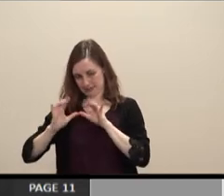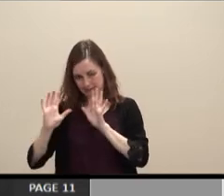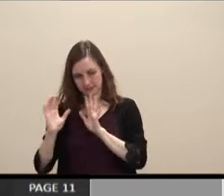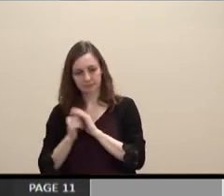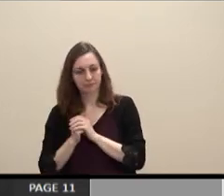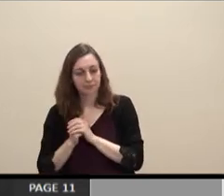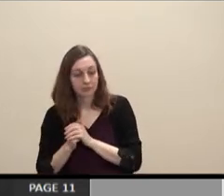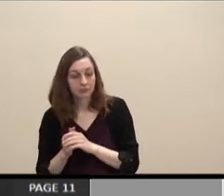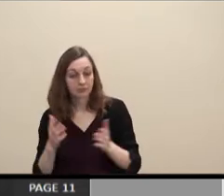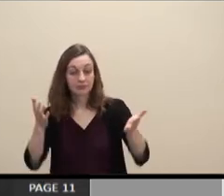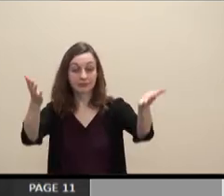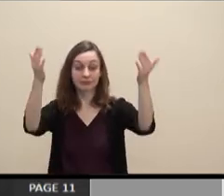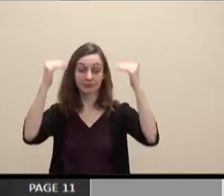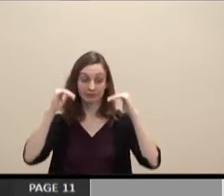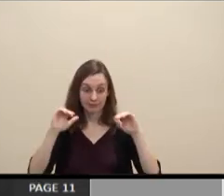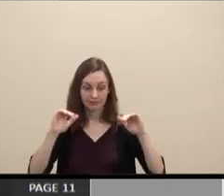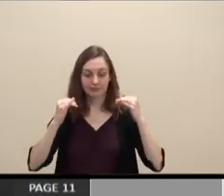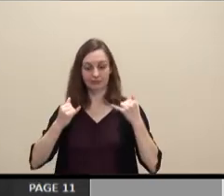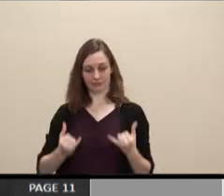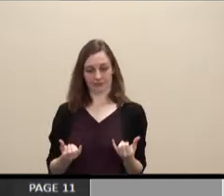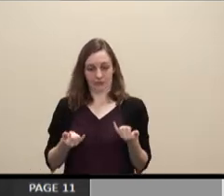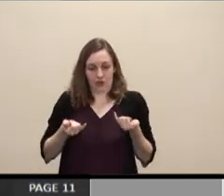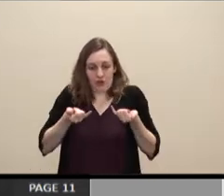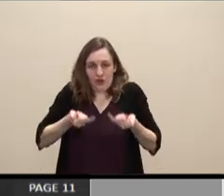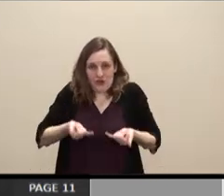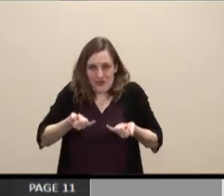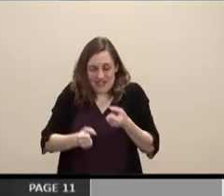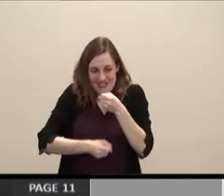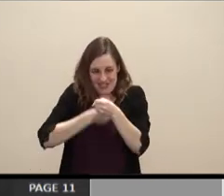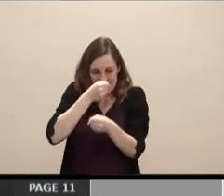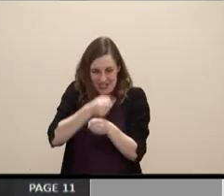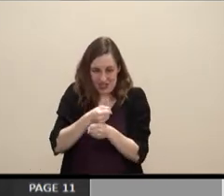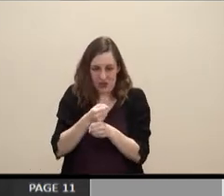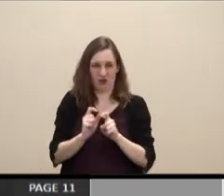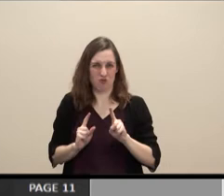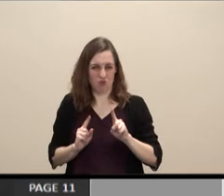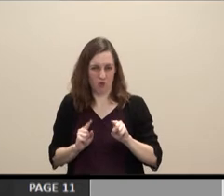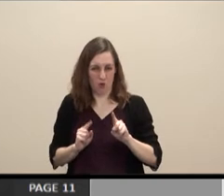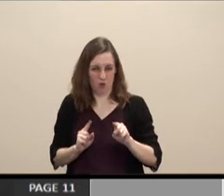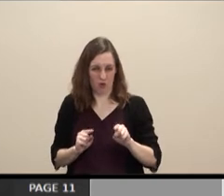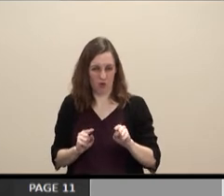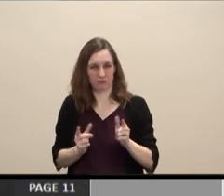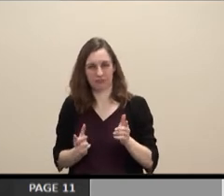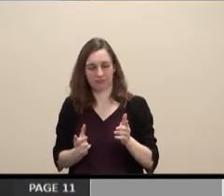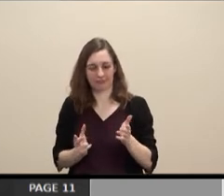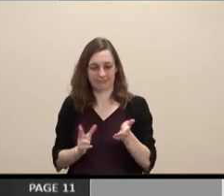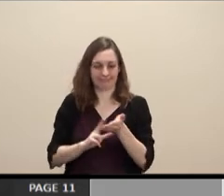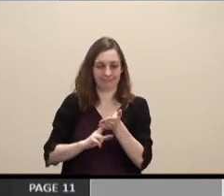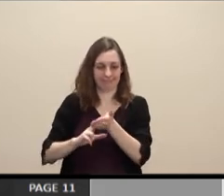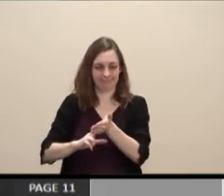Getting into the current year, now looking at our enrollment and attendance.